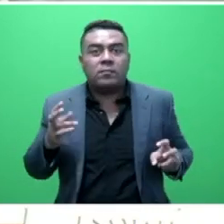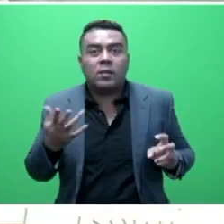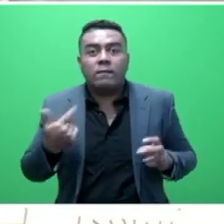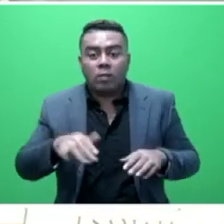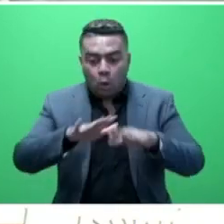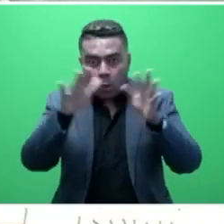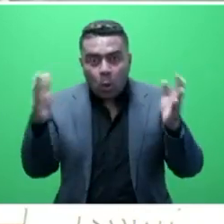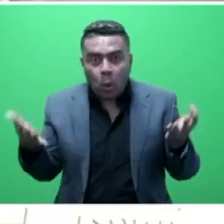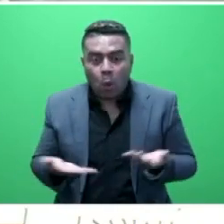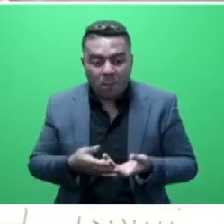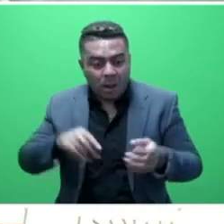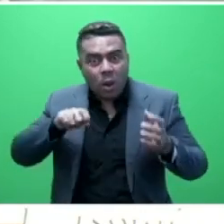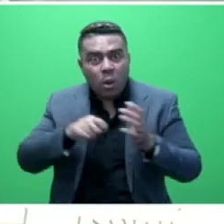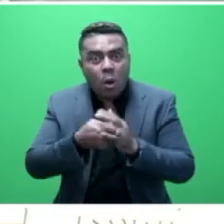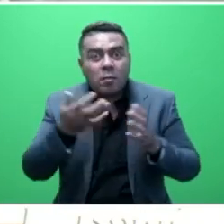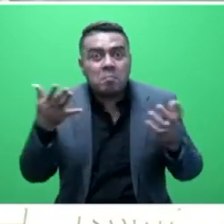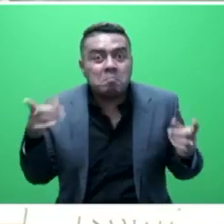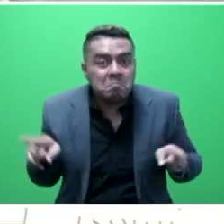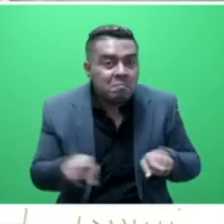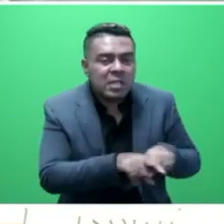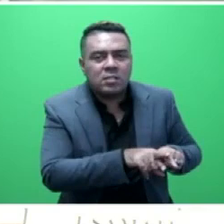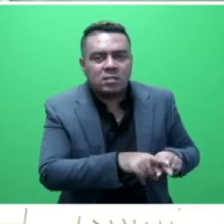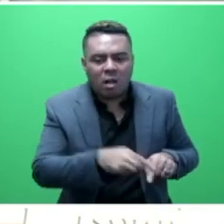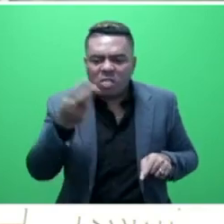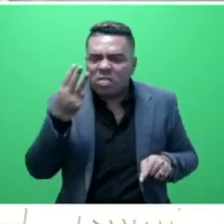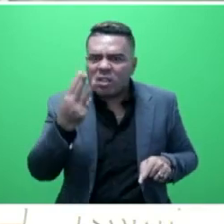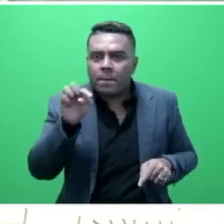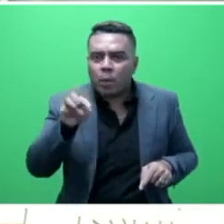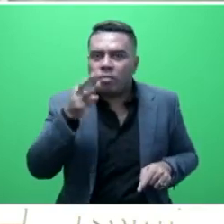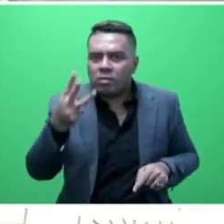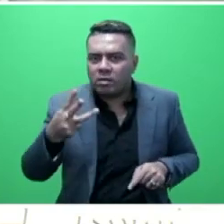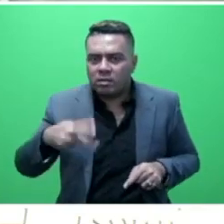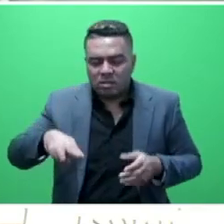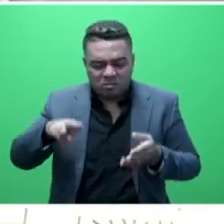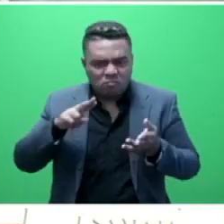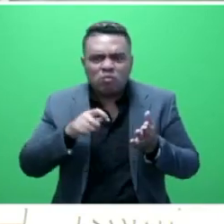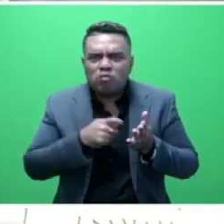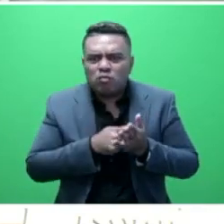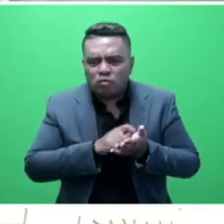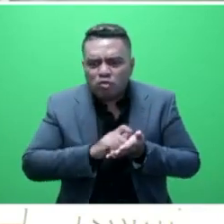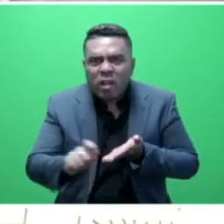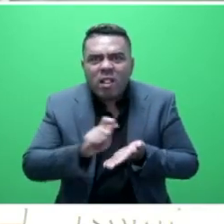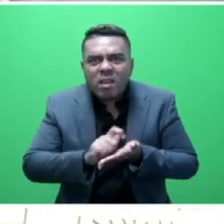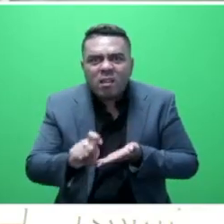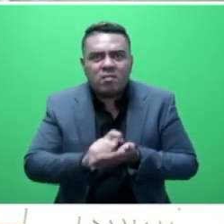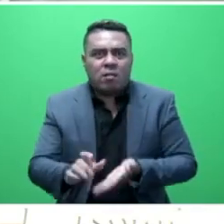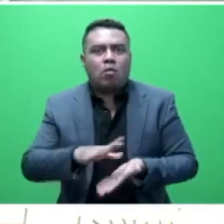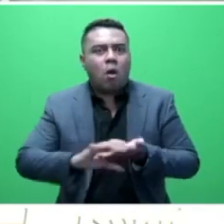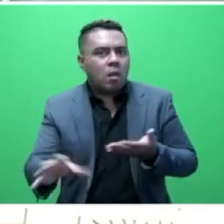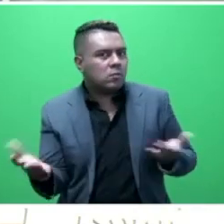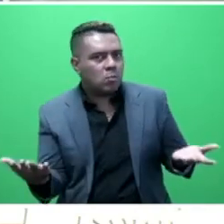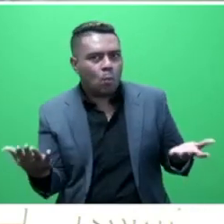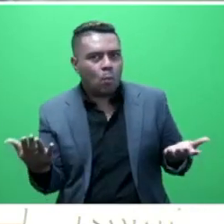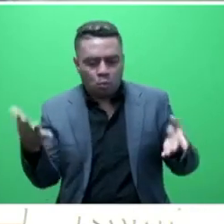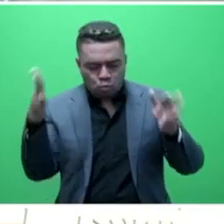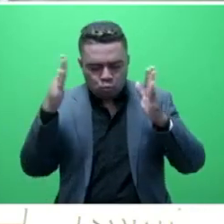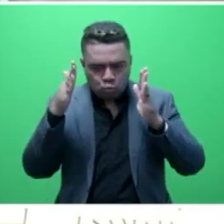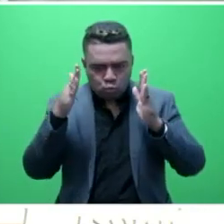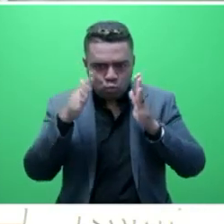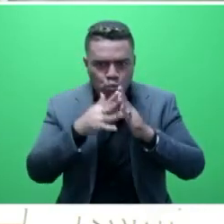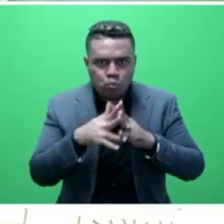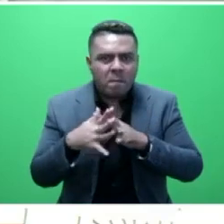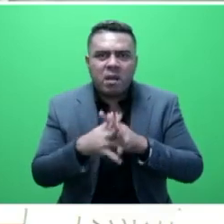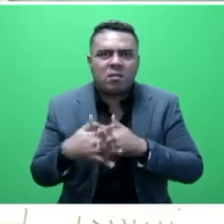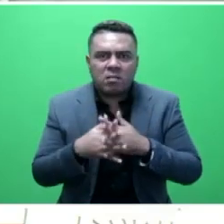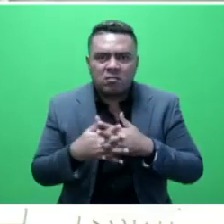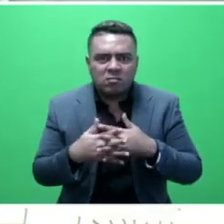upwards of $3.3 trillion US. Even major developed economies are headed for